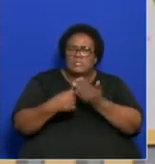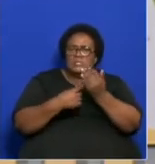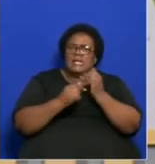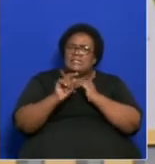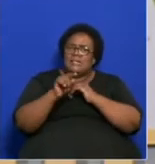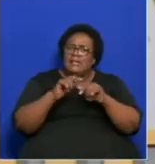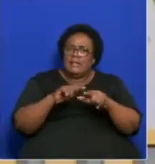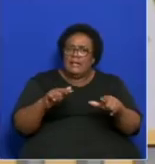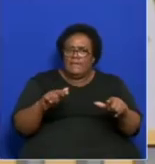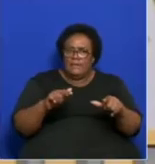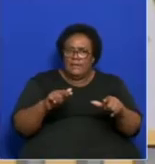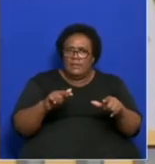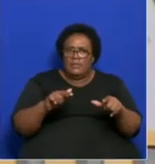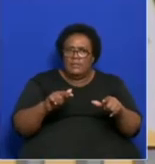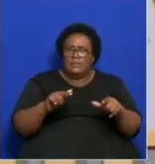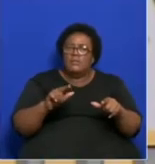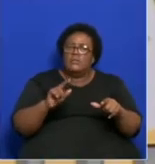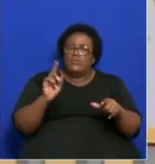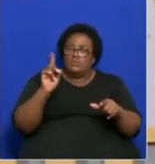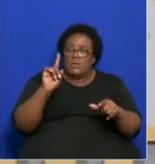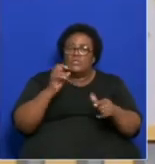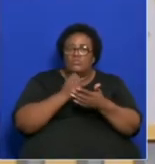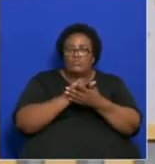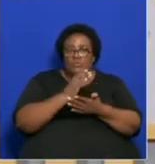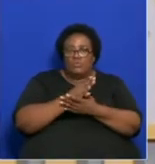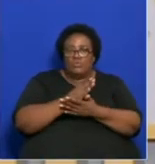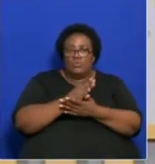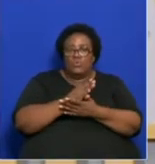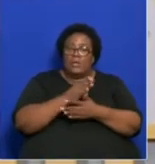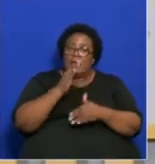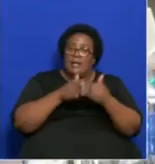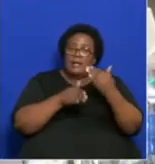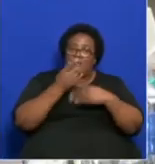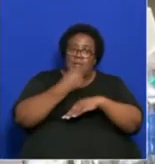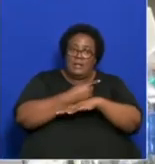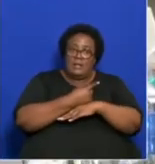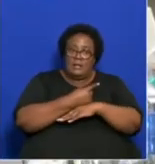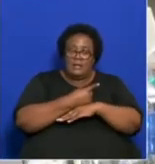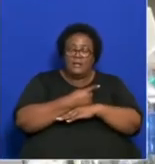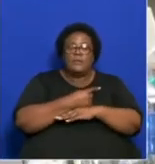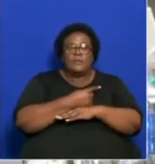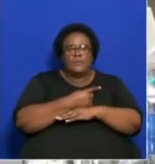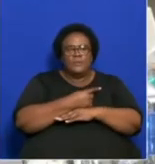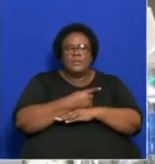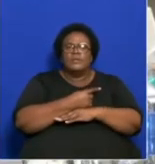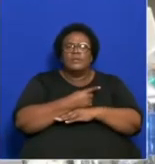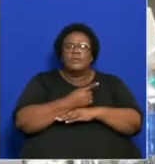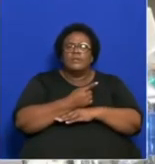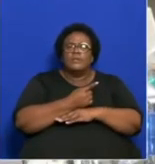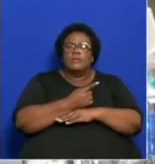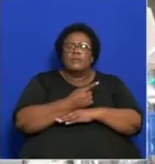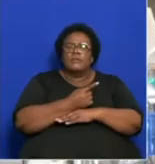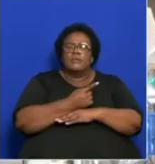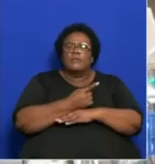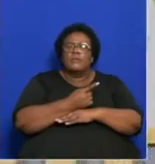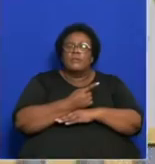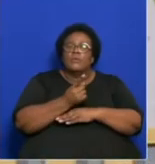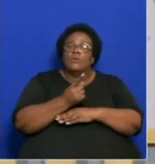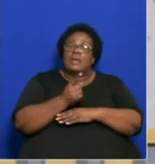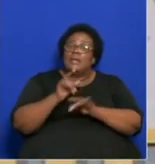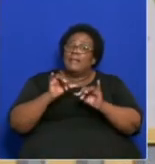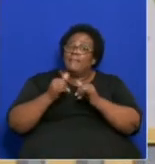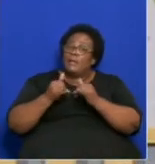was to make sure that at the end of the day, instead of having them serviced from the Department of Water and Sanitation,